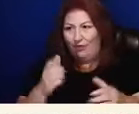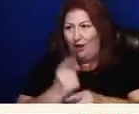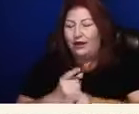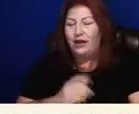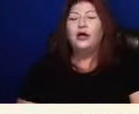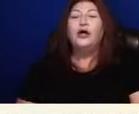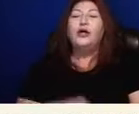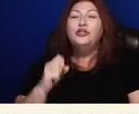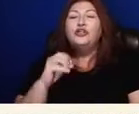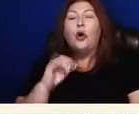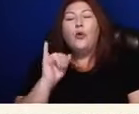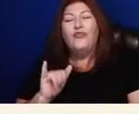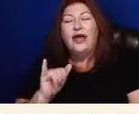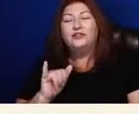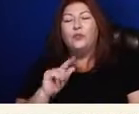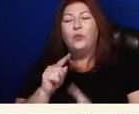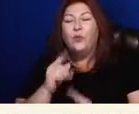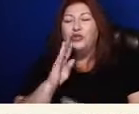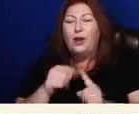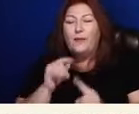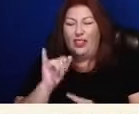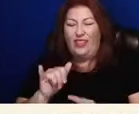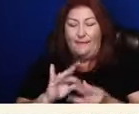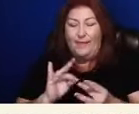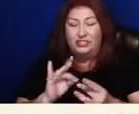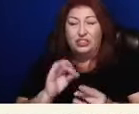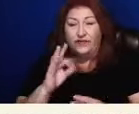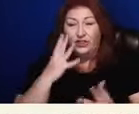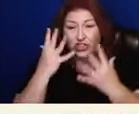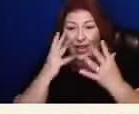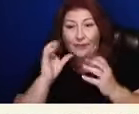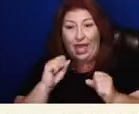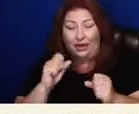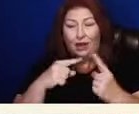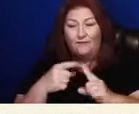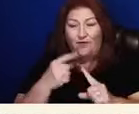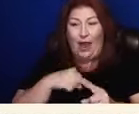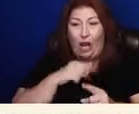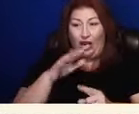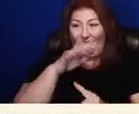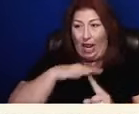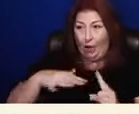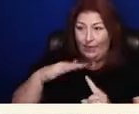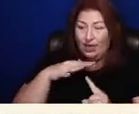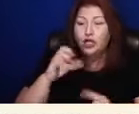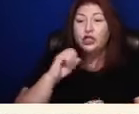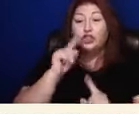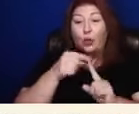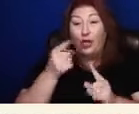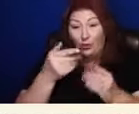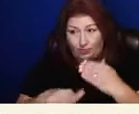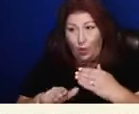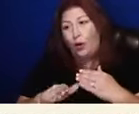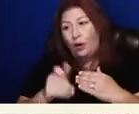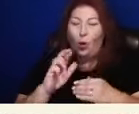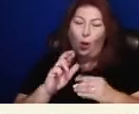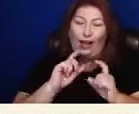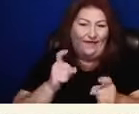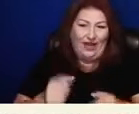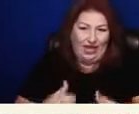this is when we talk about that messages of shame can come from our environment. And so when he was born or given life